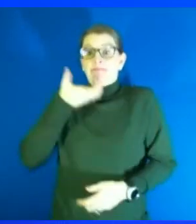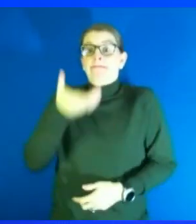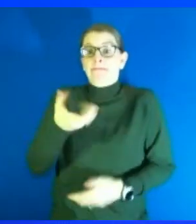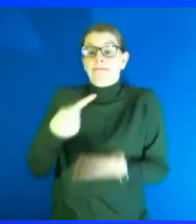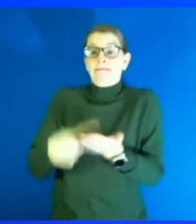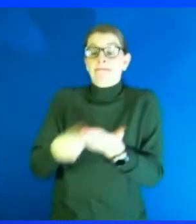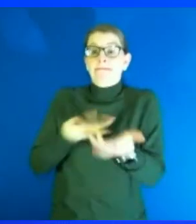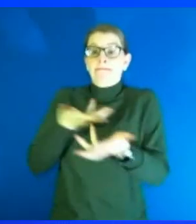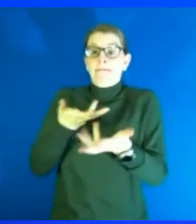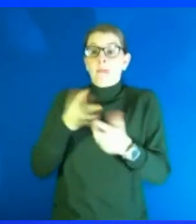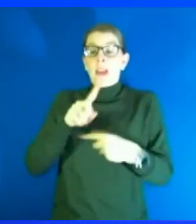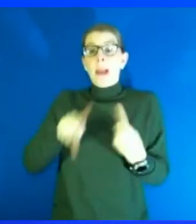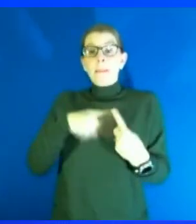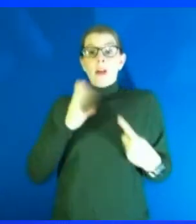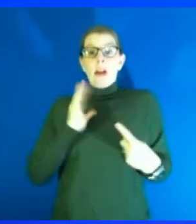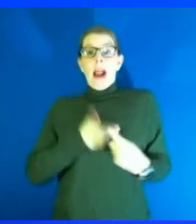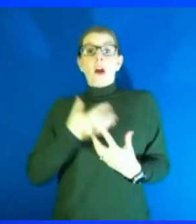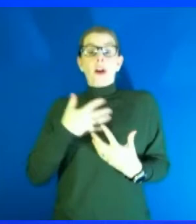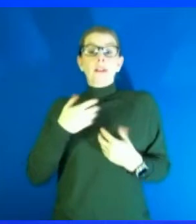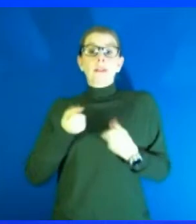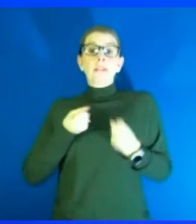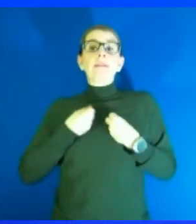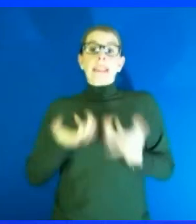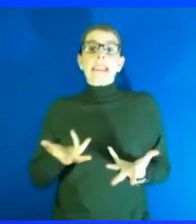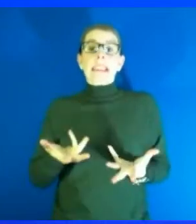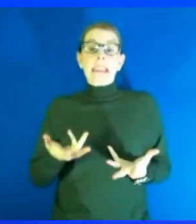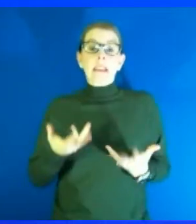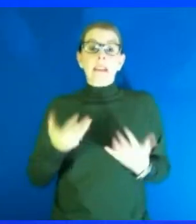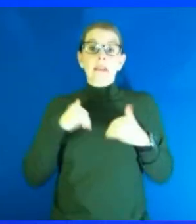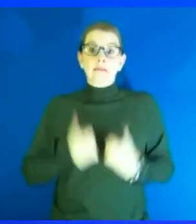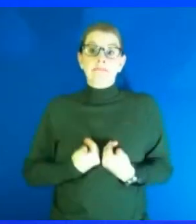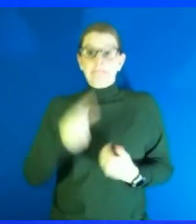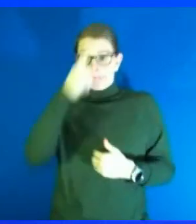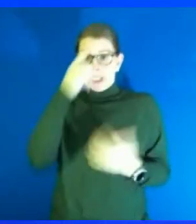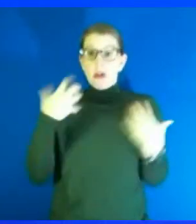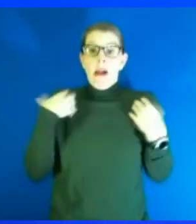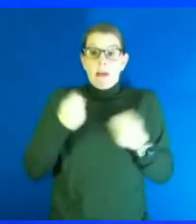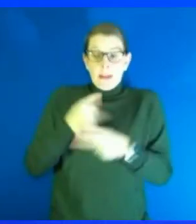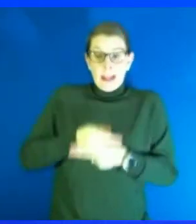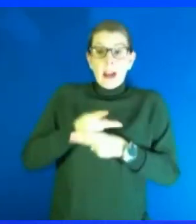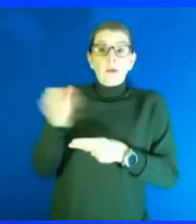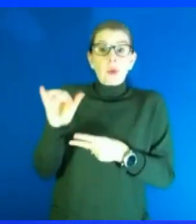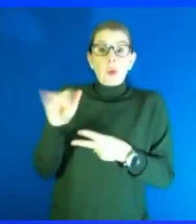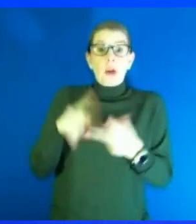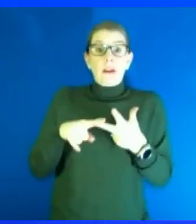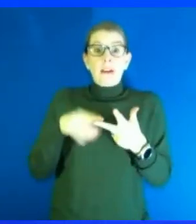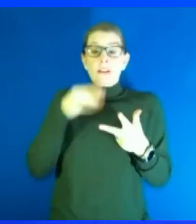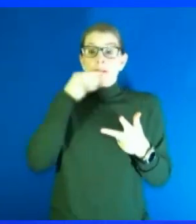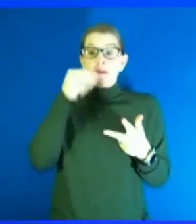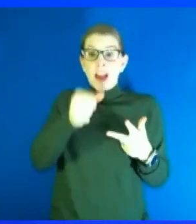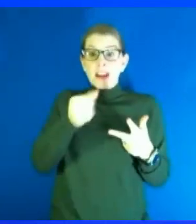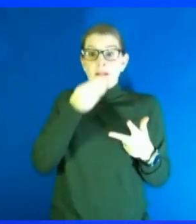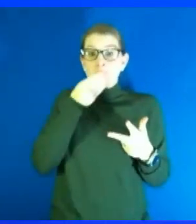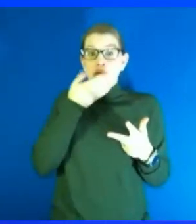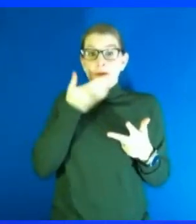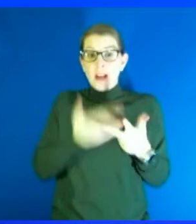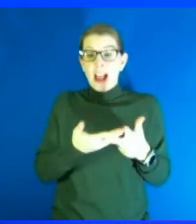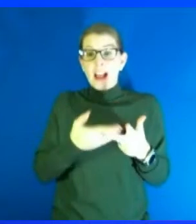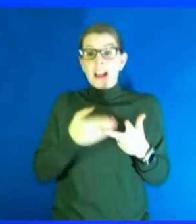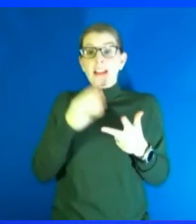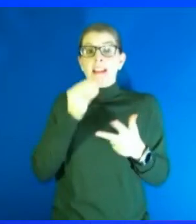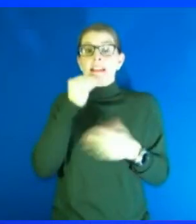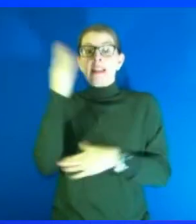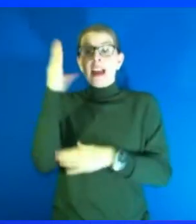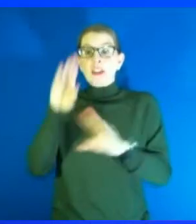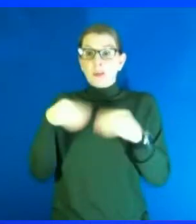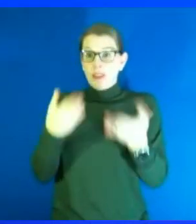about our fatigue or so our mental health is taken care of. We get fed really well. We often will have lunches provided for us,